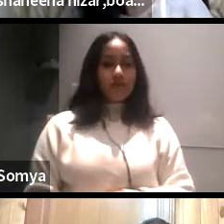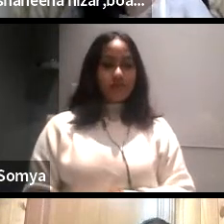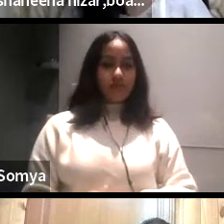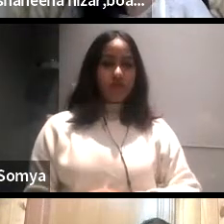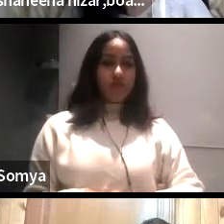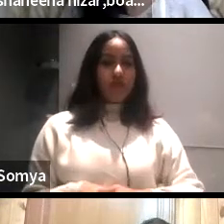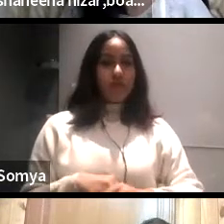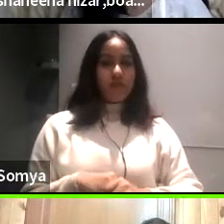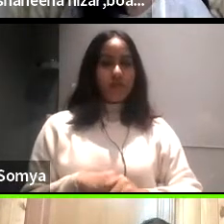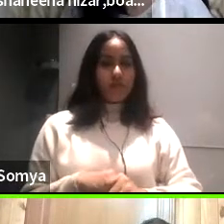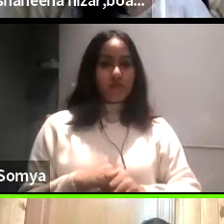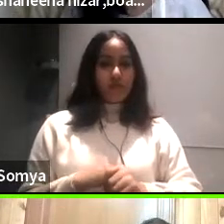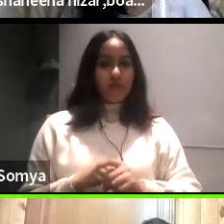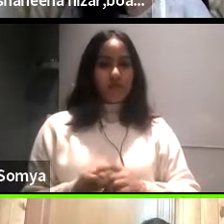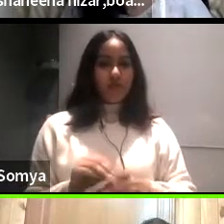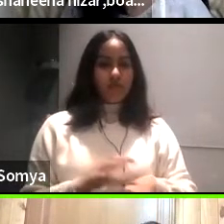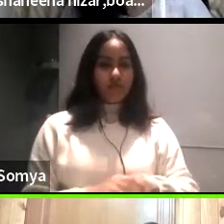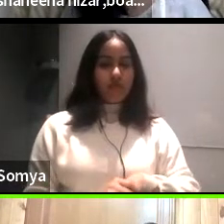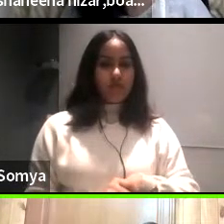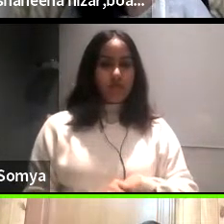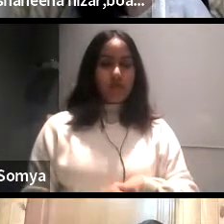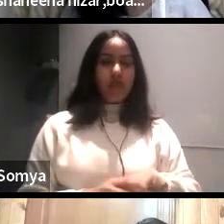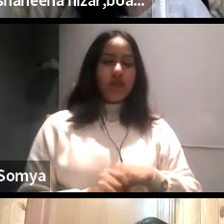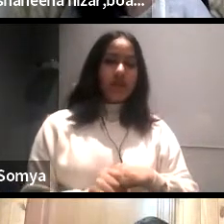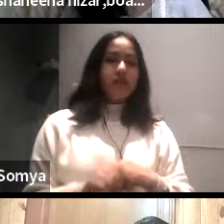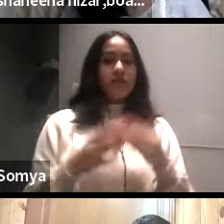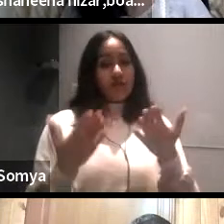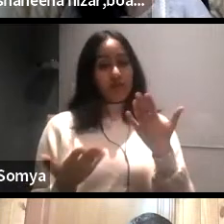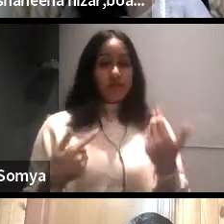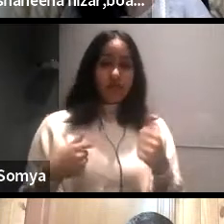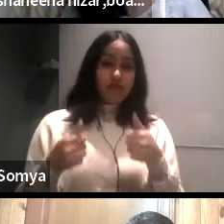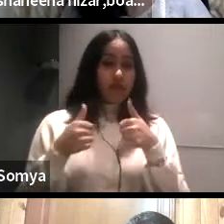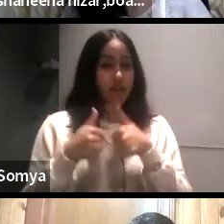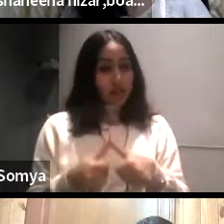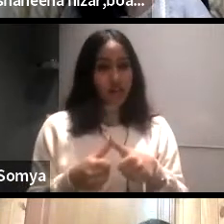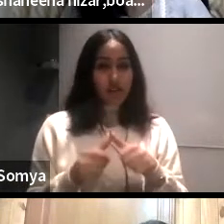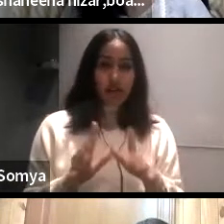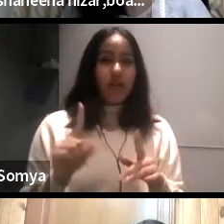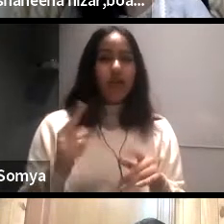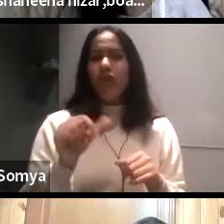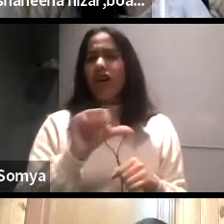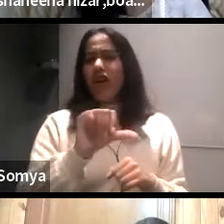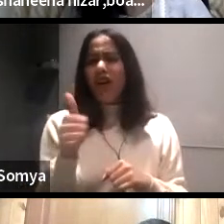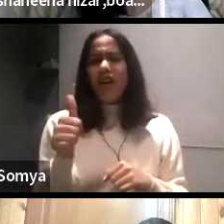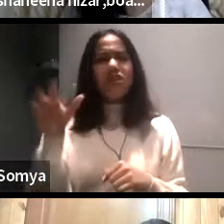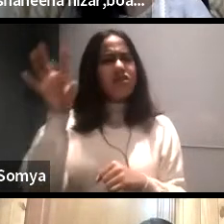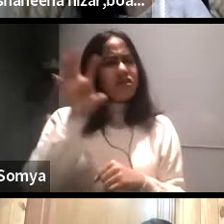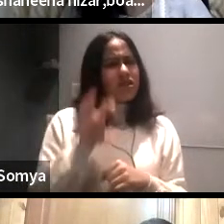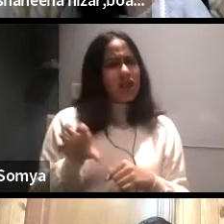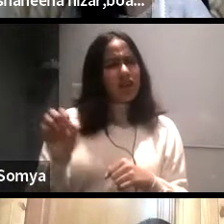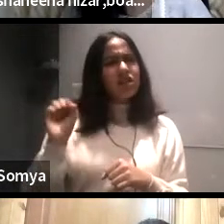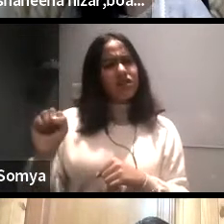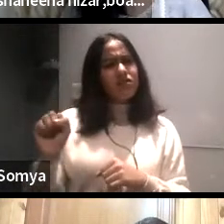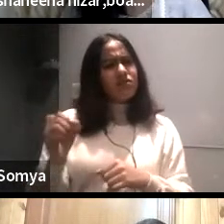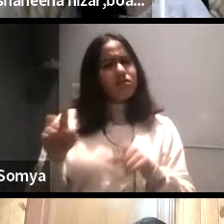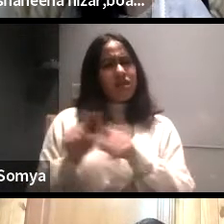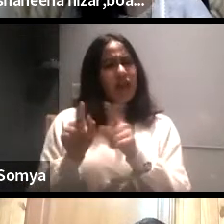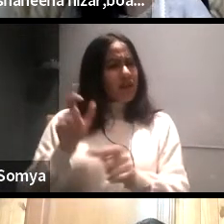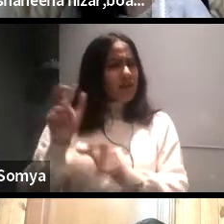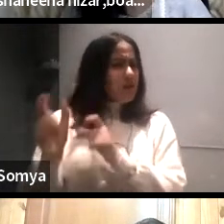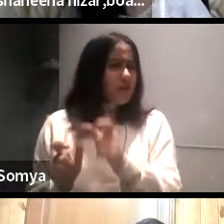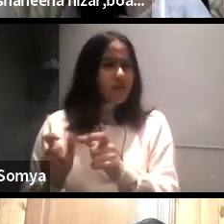I'm not sure I'm very well placed to answer the second one about what other countries are doing to protect their population, but